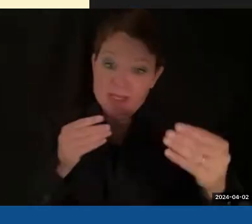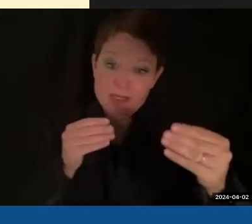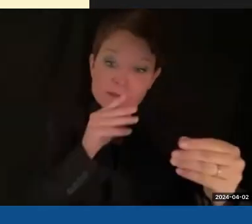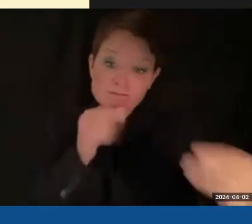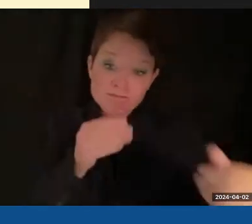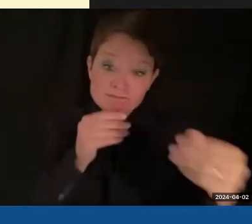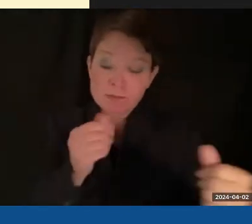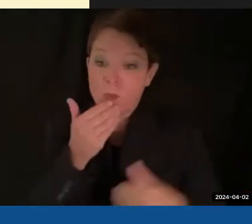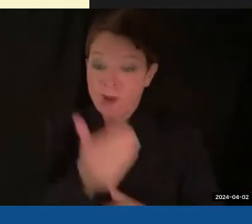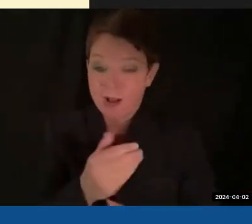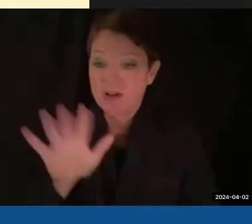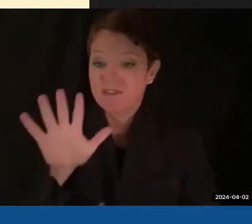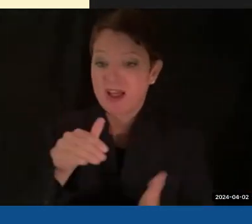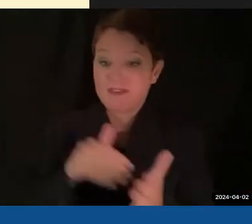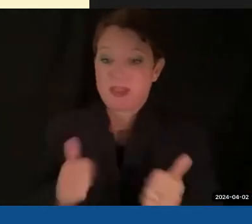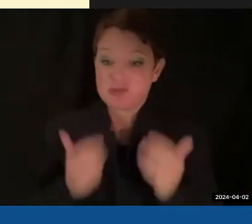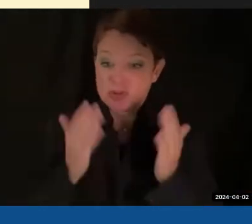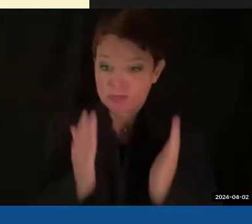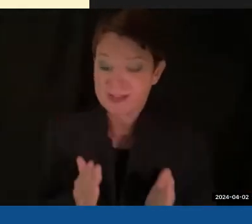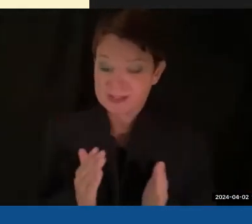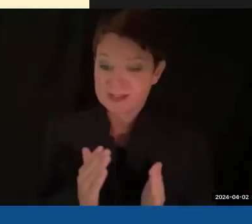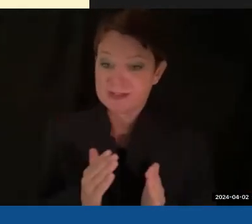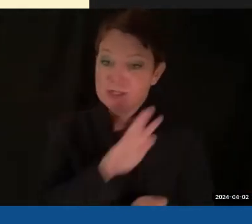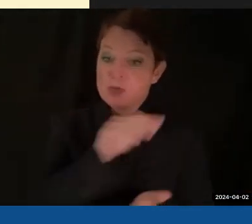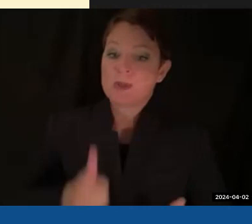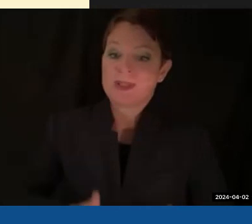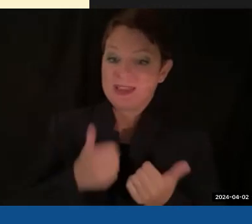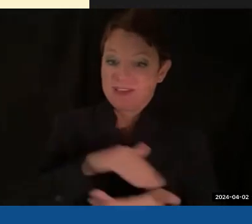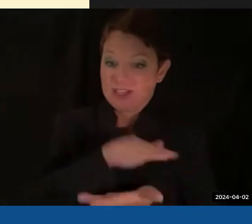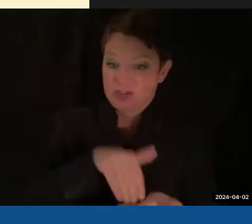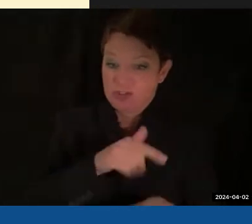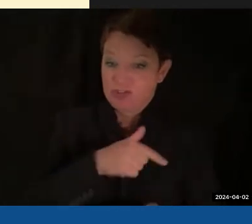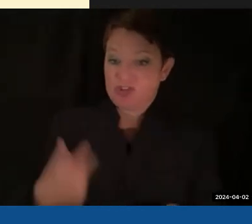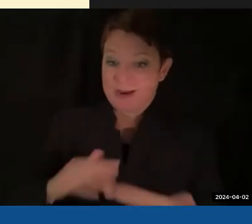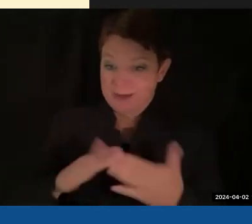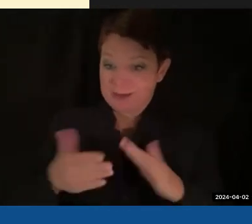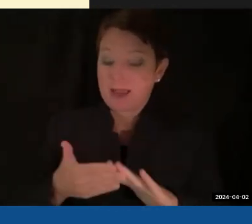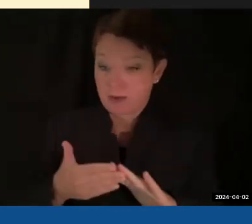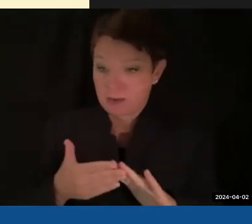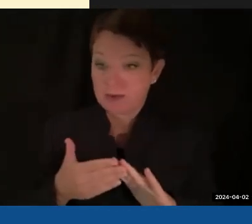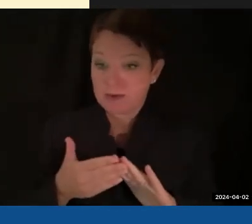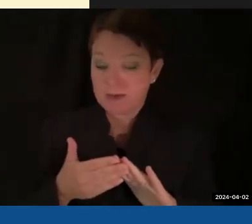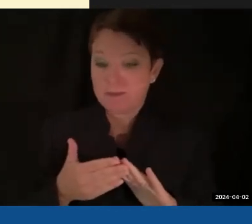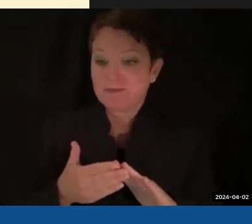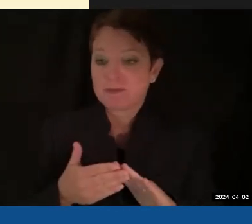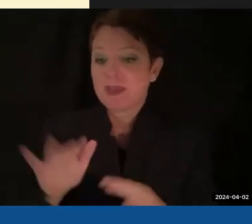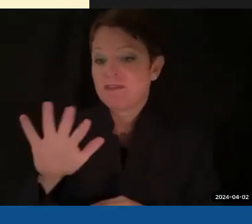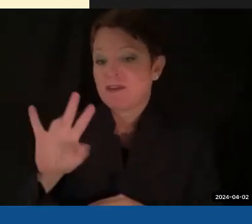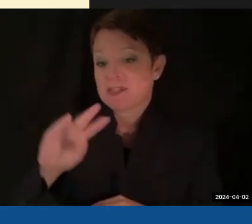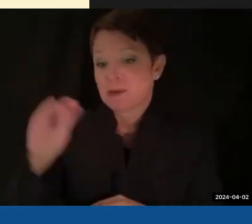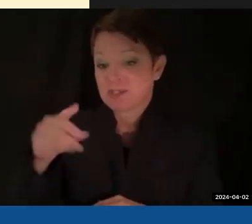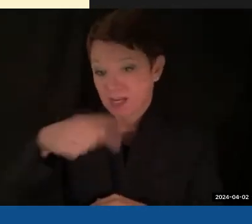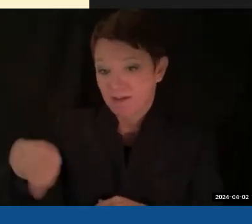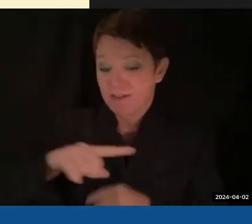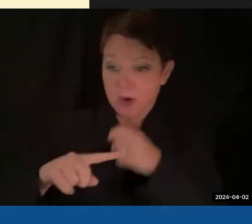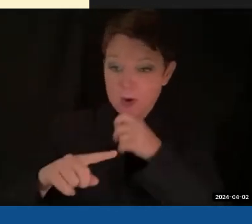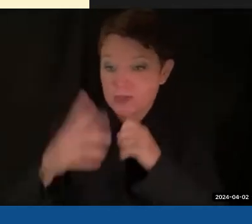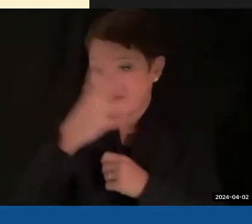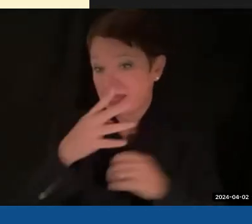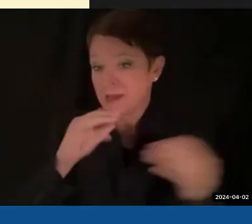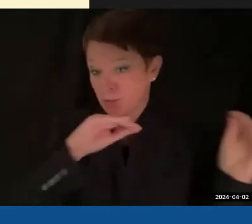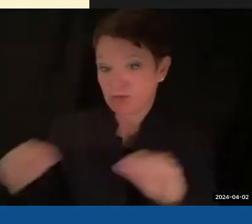We have 5,000 residents in the core of Chinatown, of which 57% of those who are